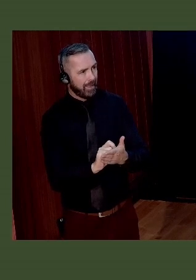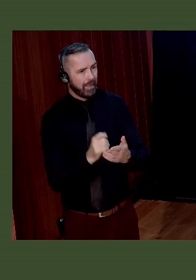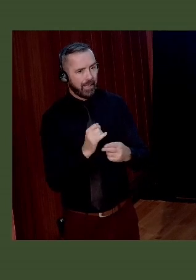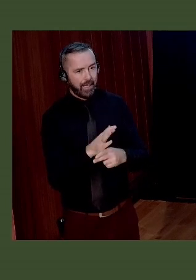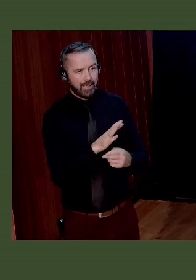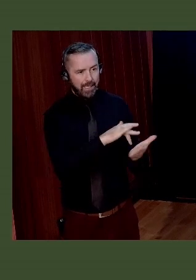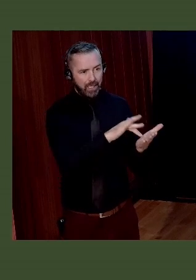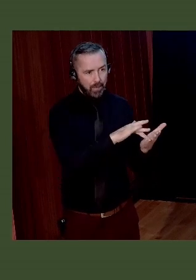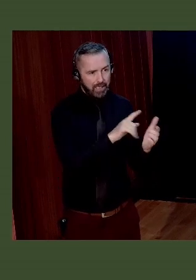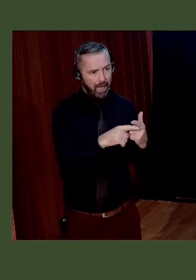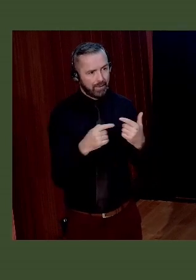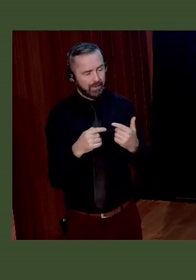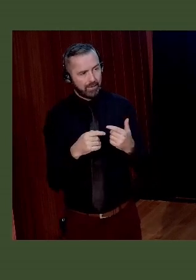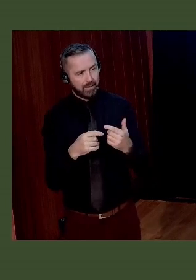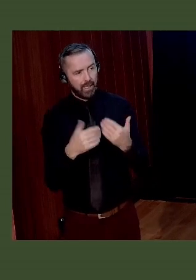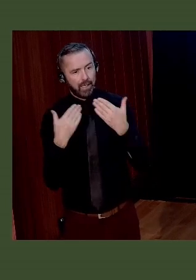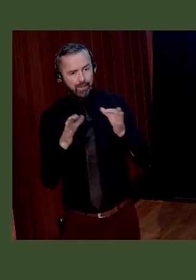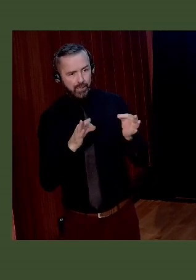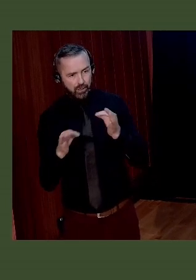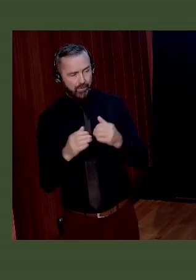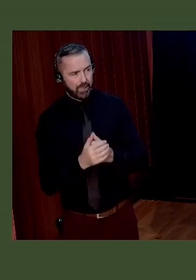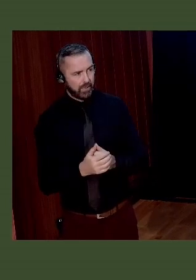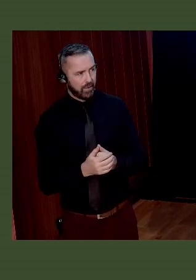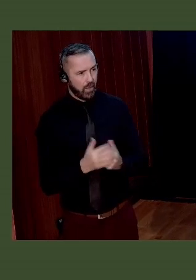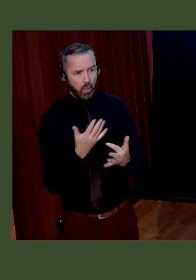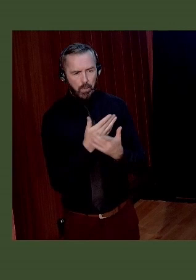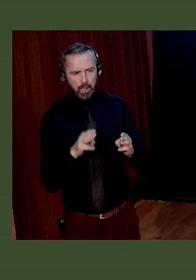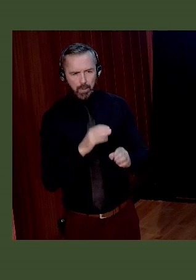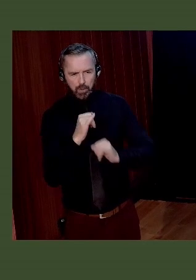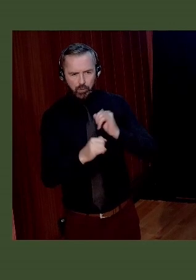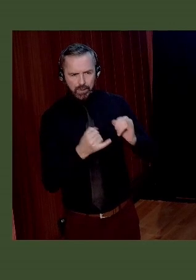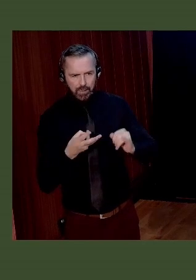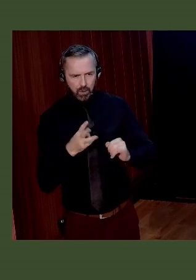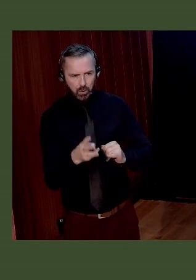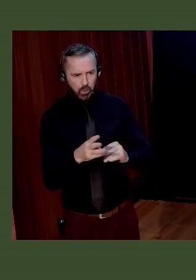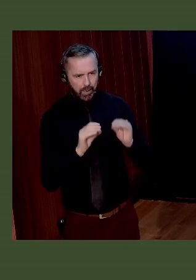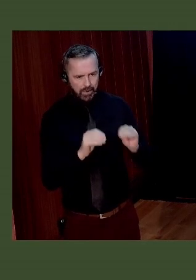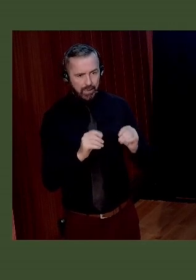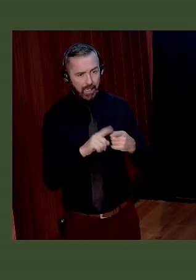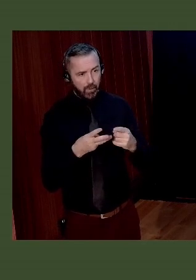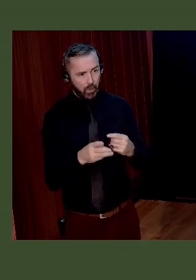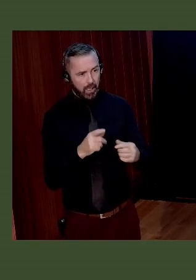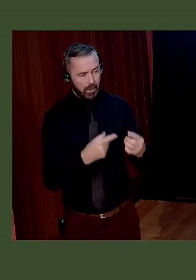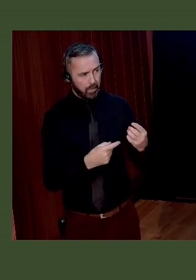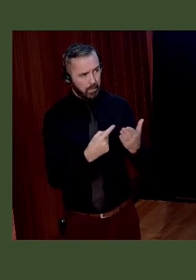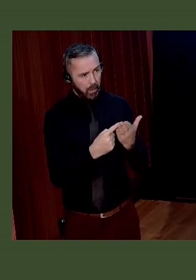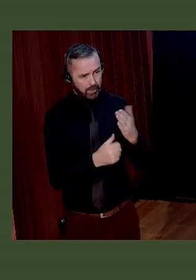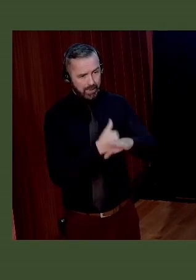intermediate and leaving certificate examinations. In addition, many people criticised the way Irish was taught in the new education system and the way policies were